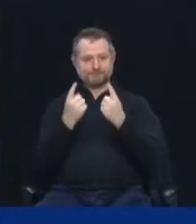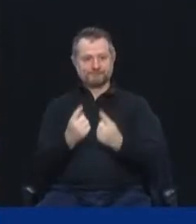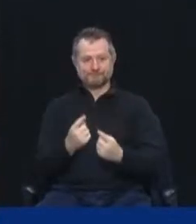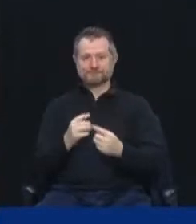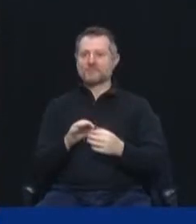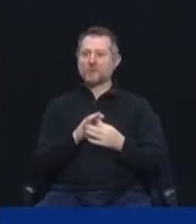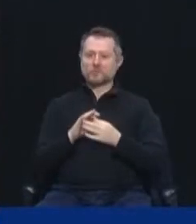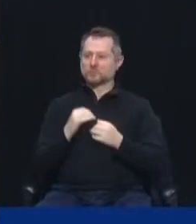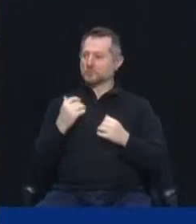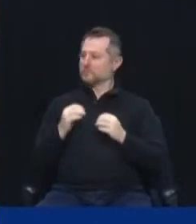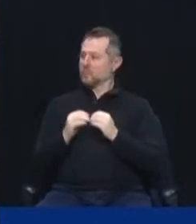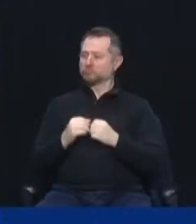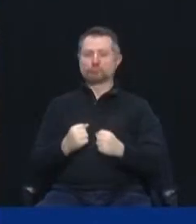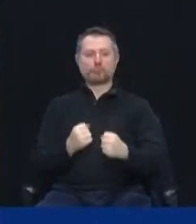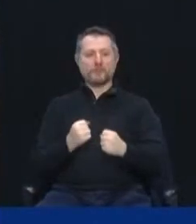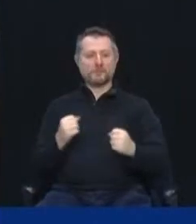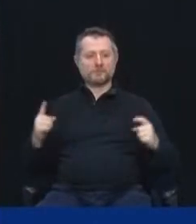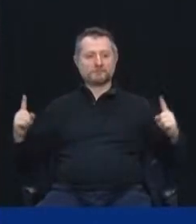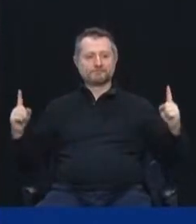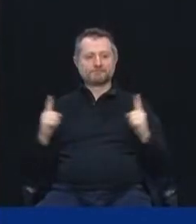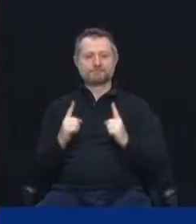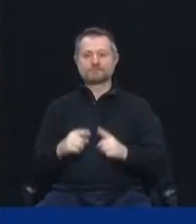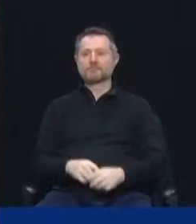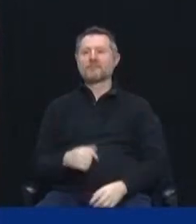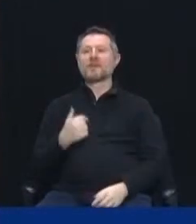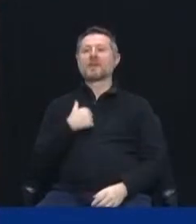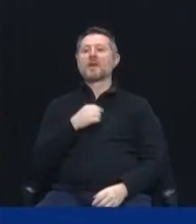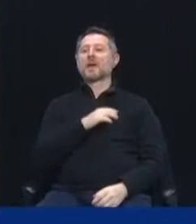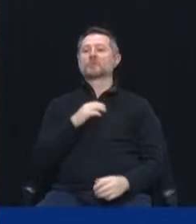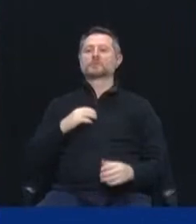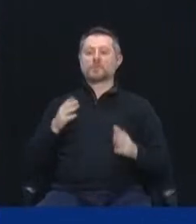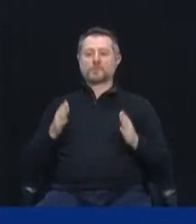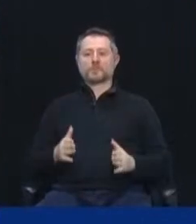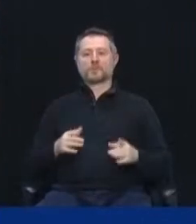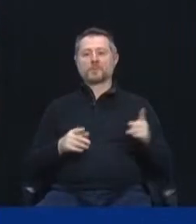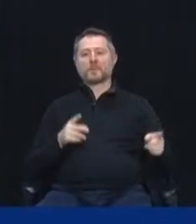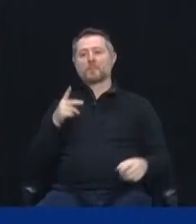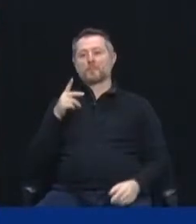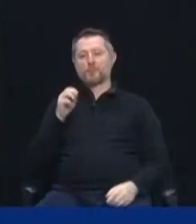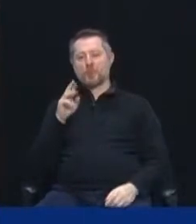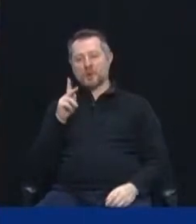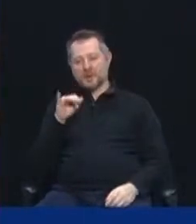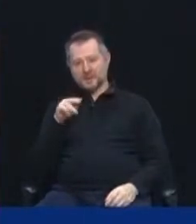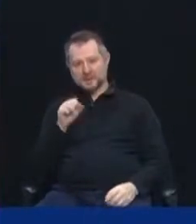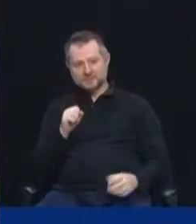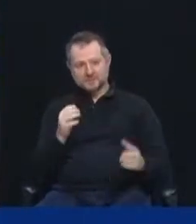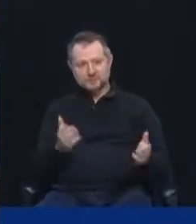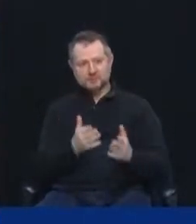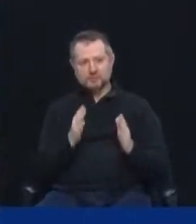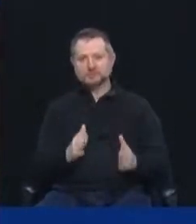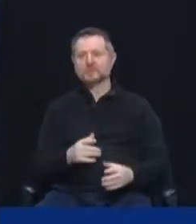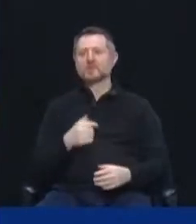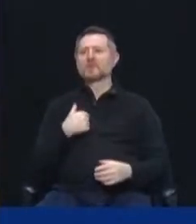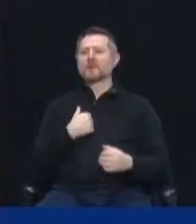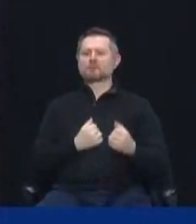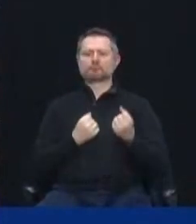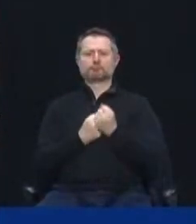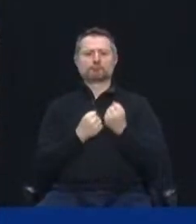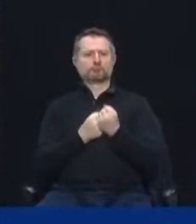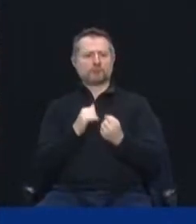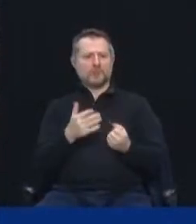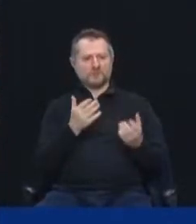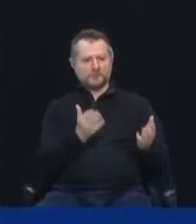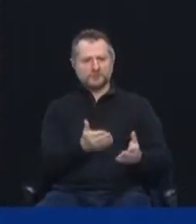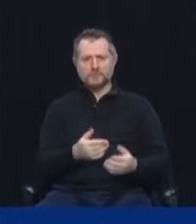We had Councilmember Bill Perkins here, and we stand with you. Today's announcements will